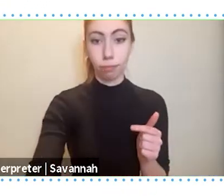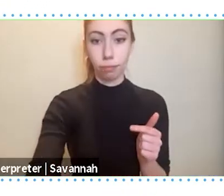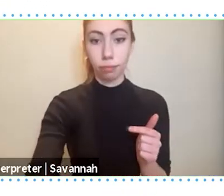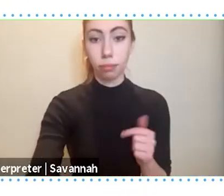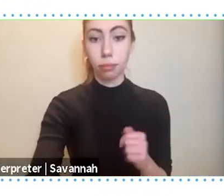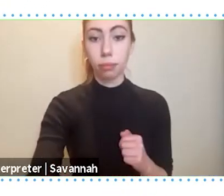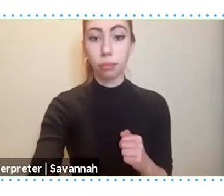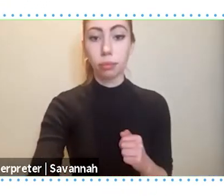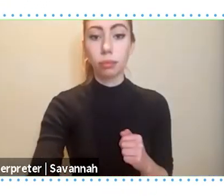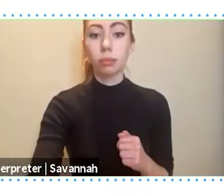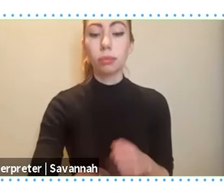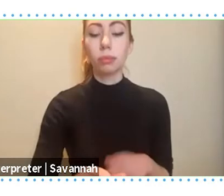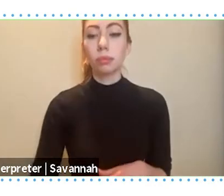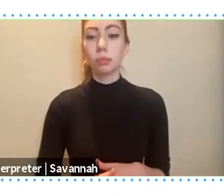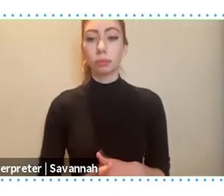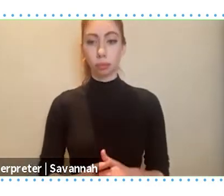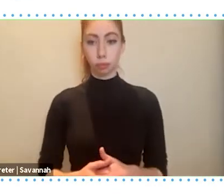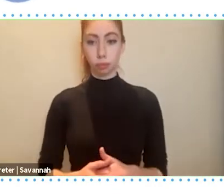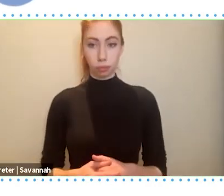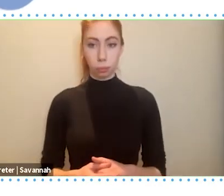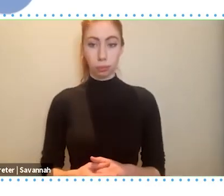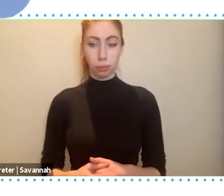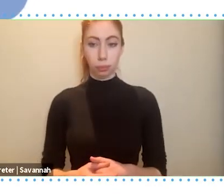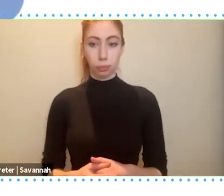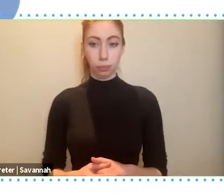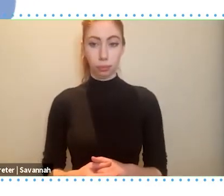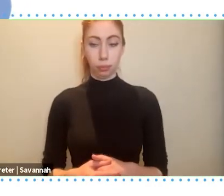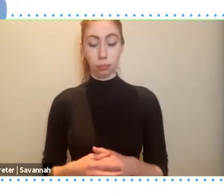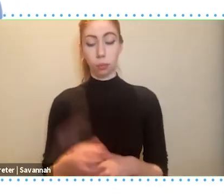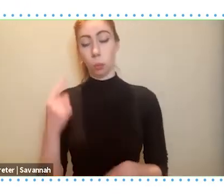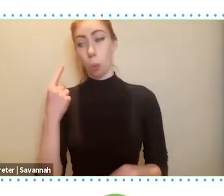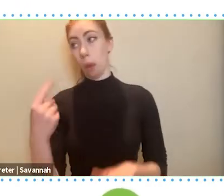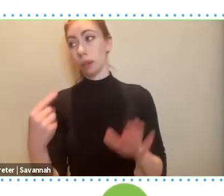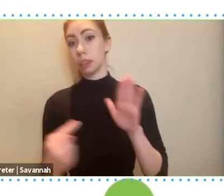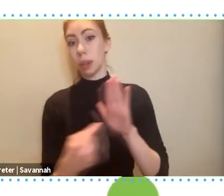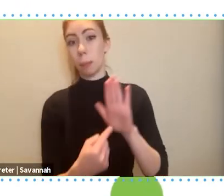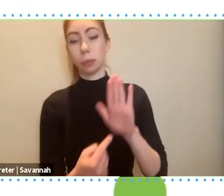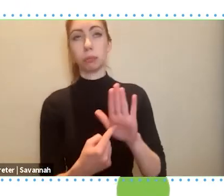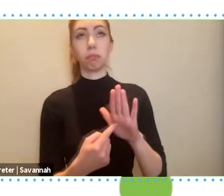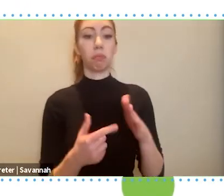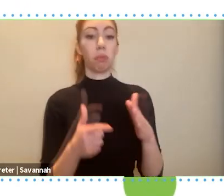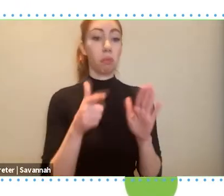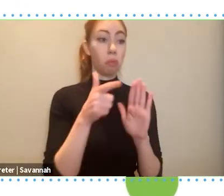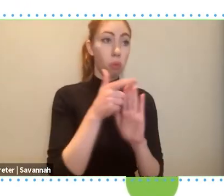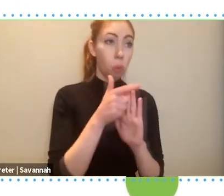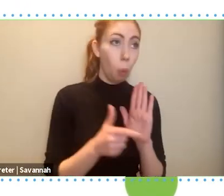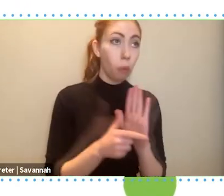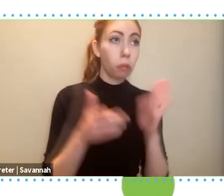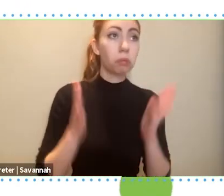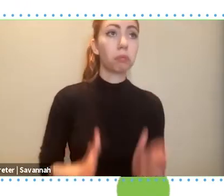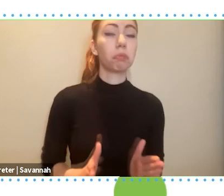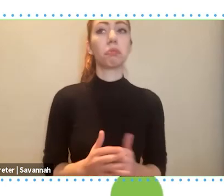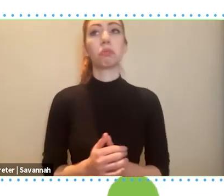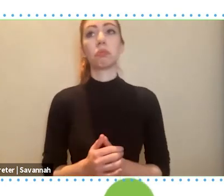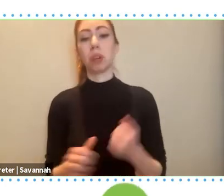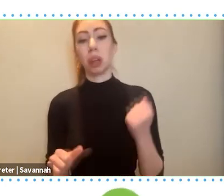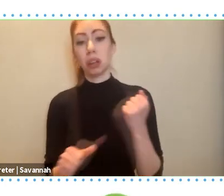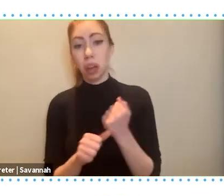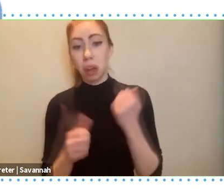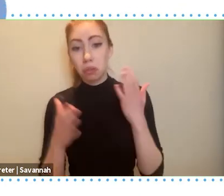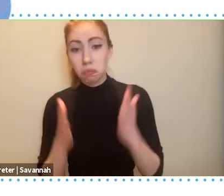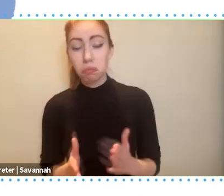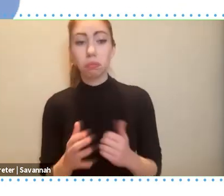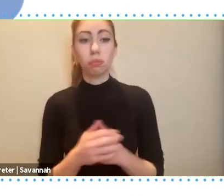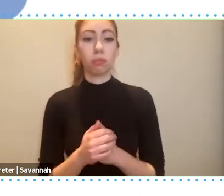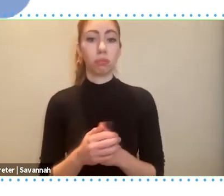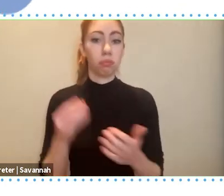know, for example, it's good to have a lawyer, it's good to have an accountant, et cetera, et cetera. And there's lots of good conversations that came in on the survey.